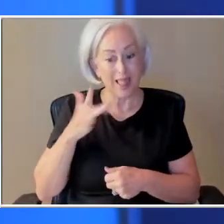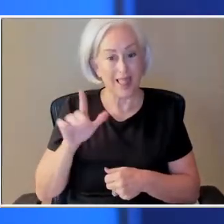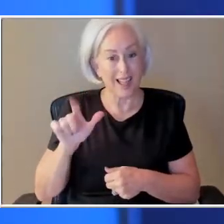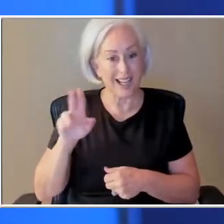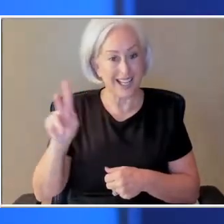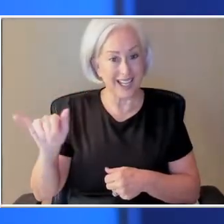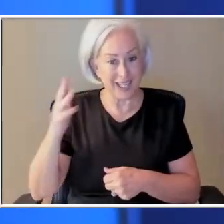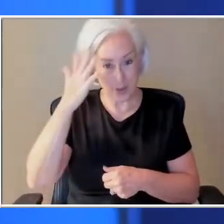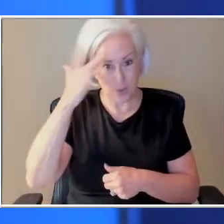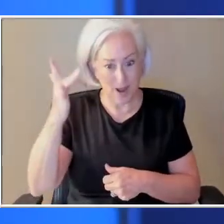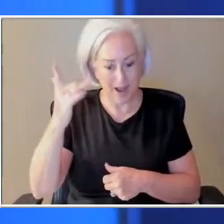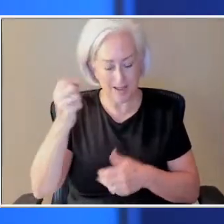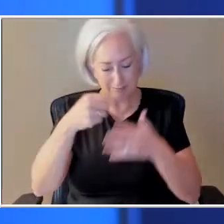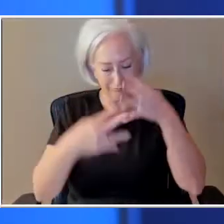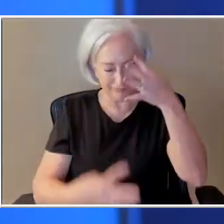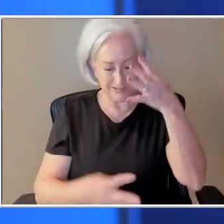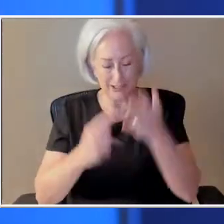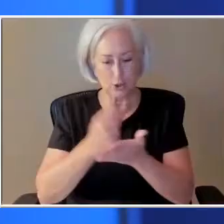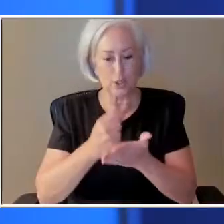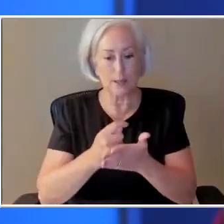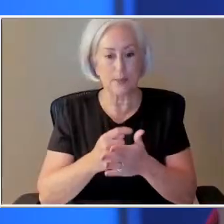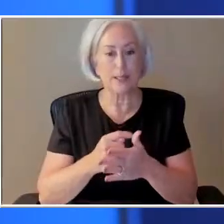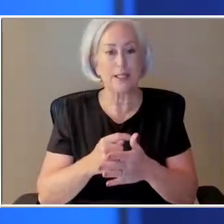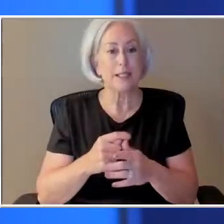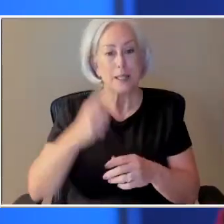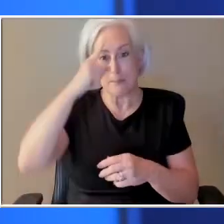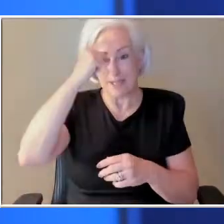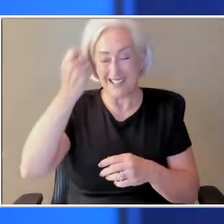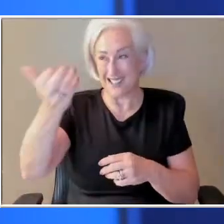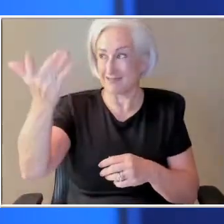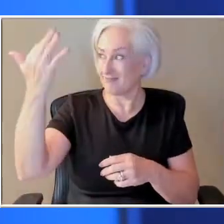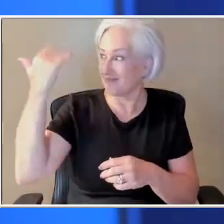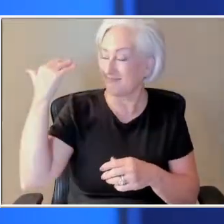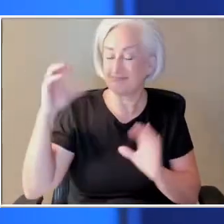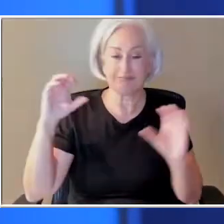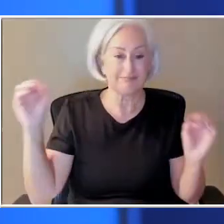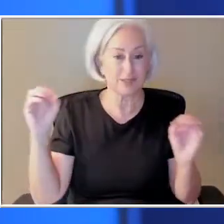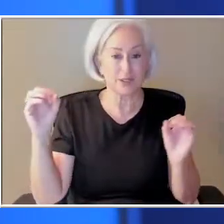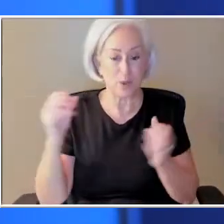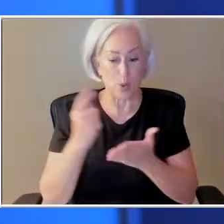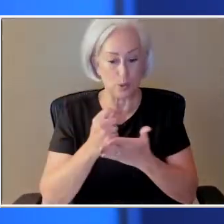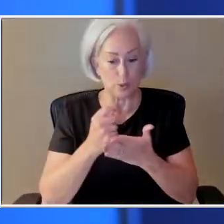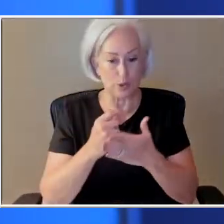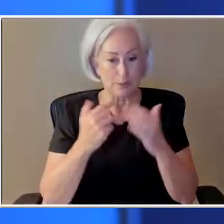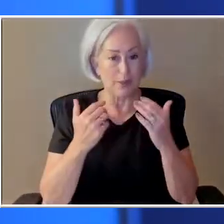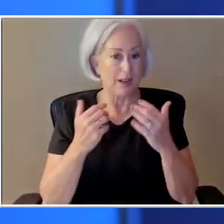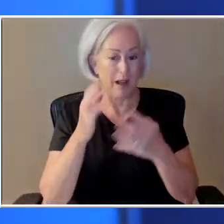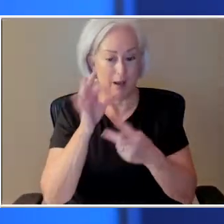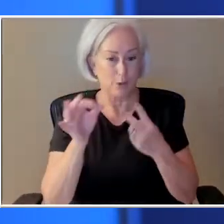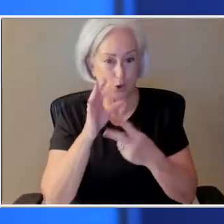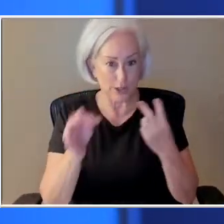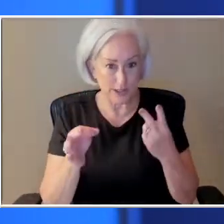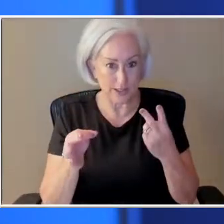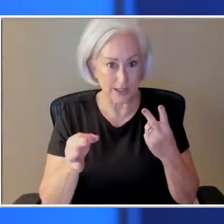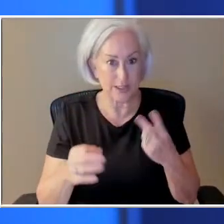that wasn't the case a few years ago. When we first started this journey, I was told 3 to 5